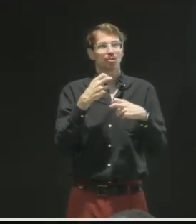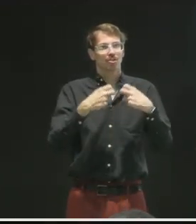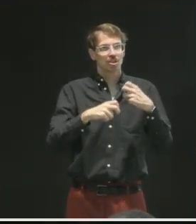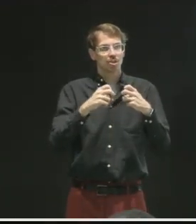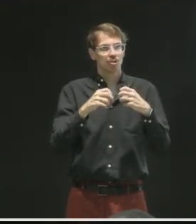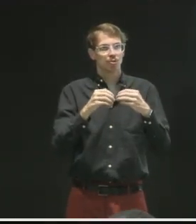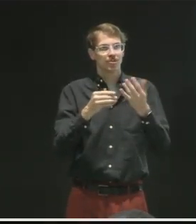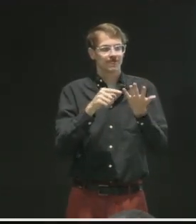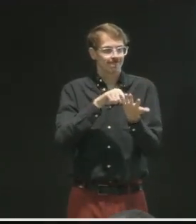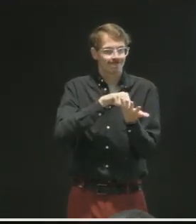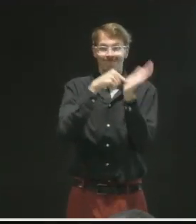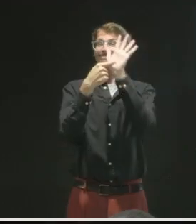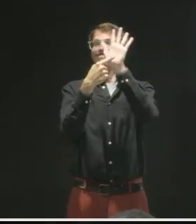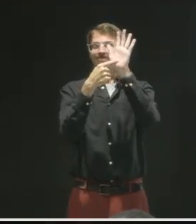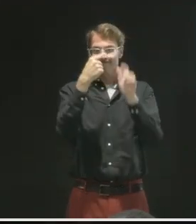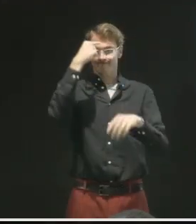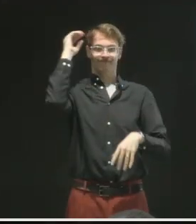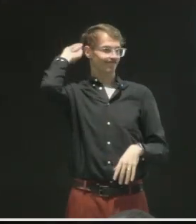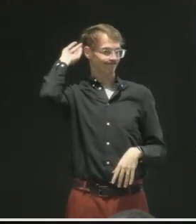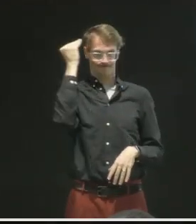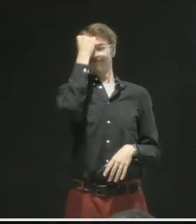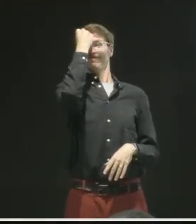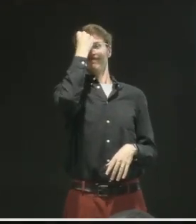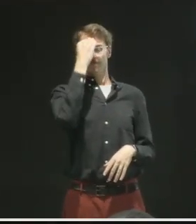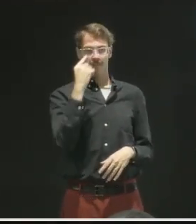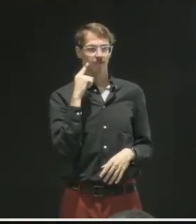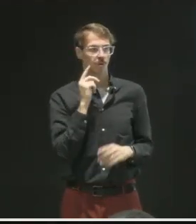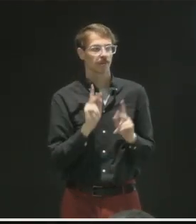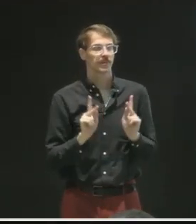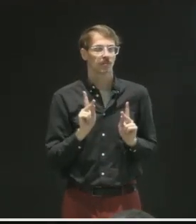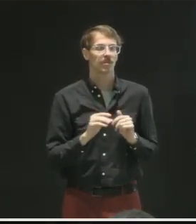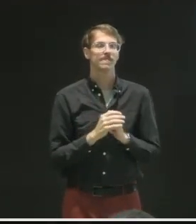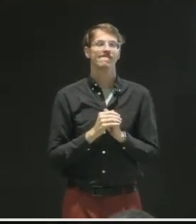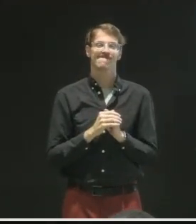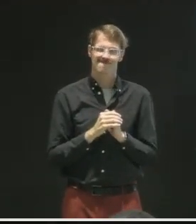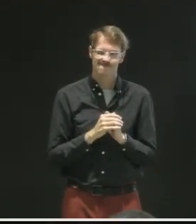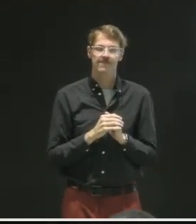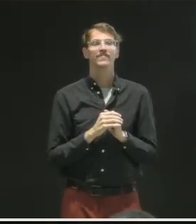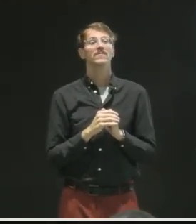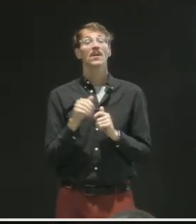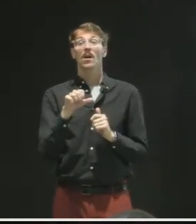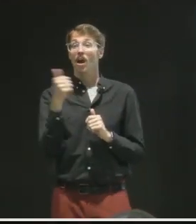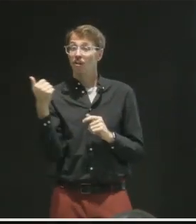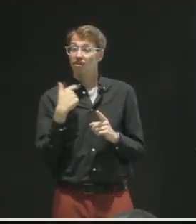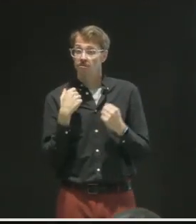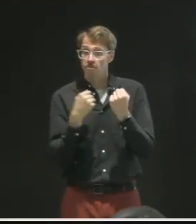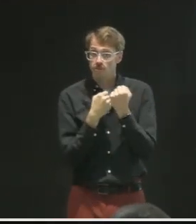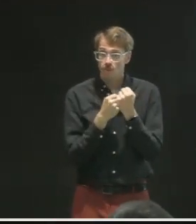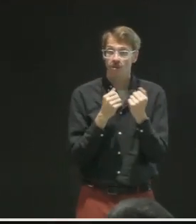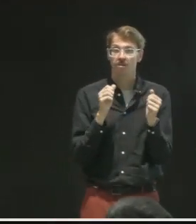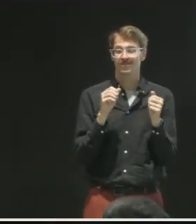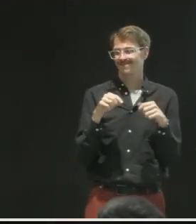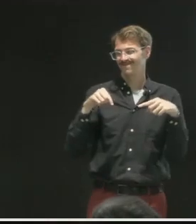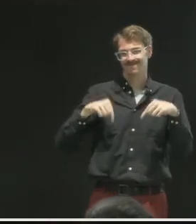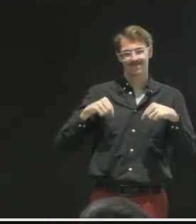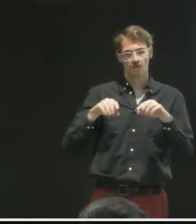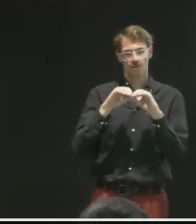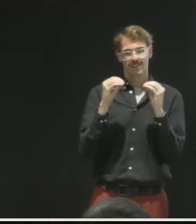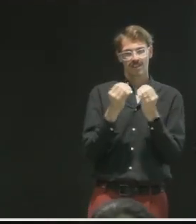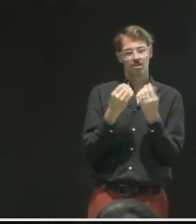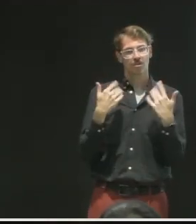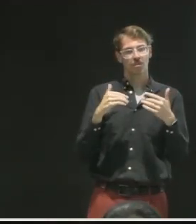considerations? And another way in which we support countries in through the collective nature of the SEDIMA system,